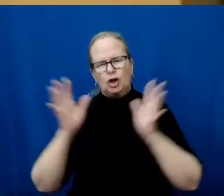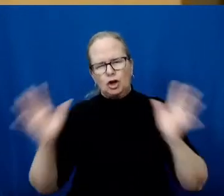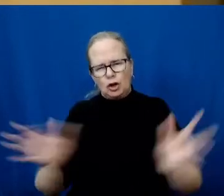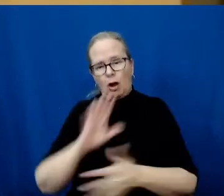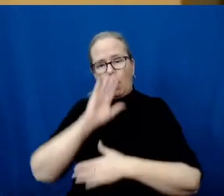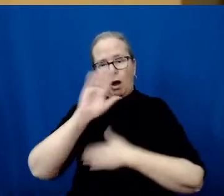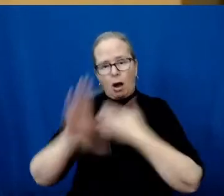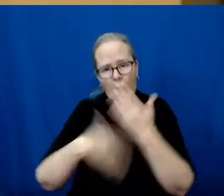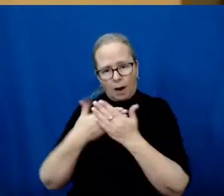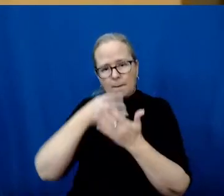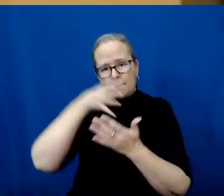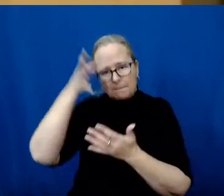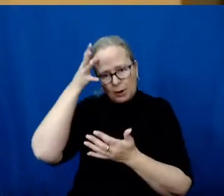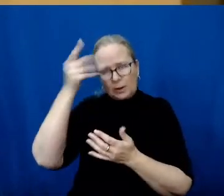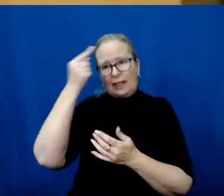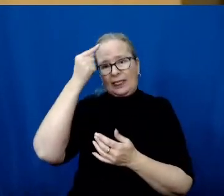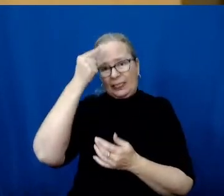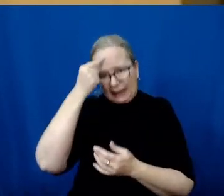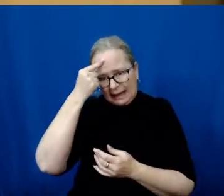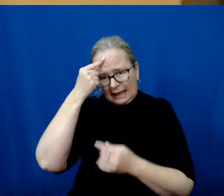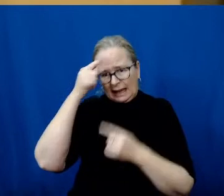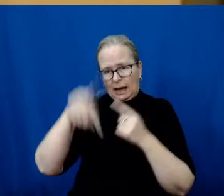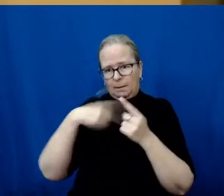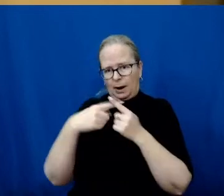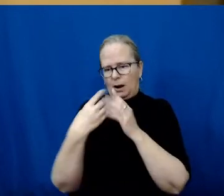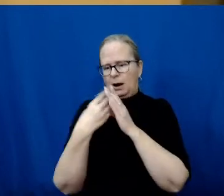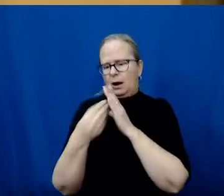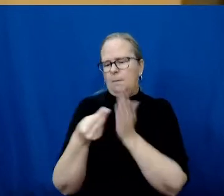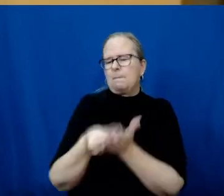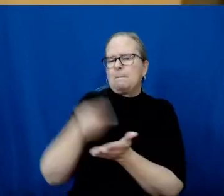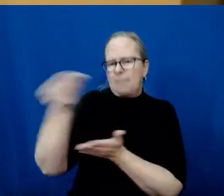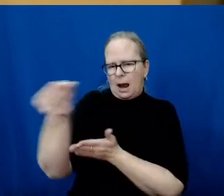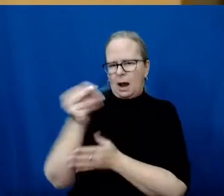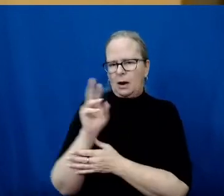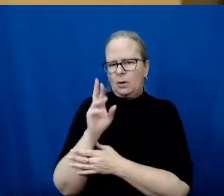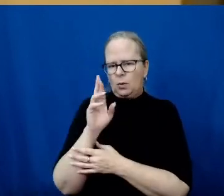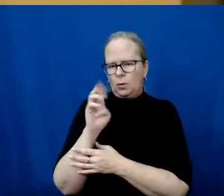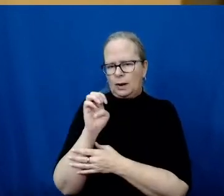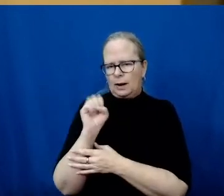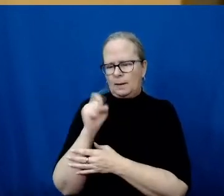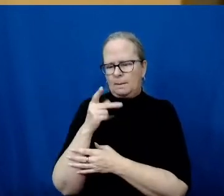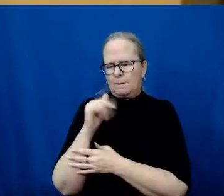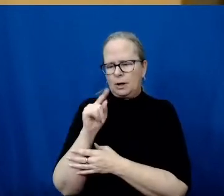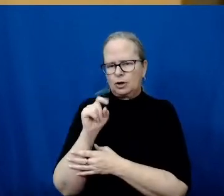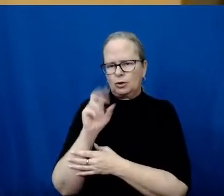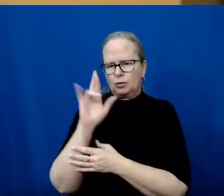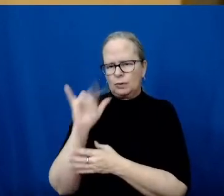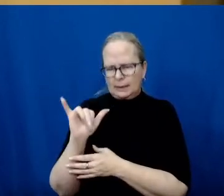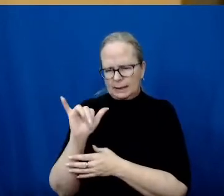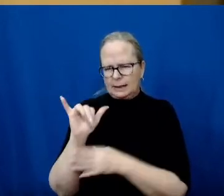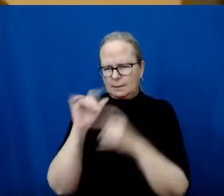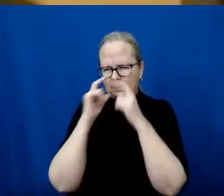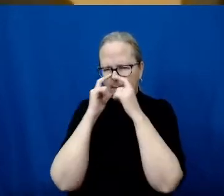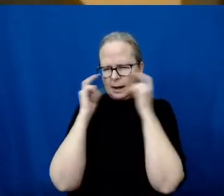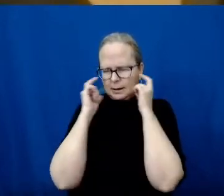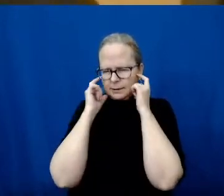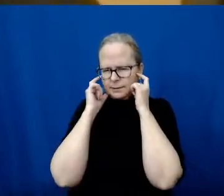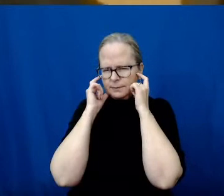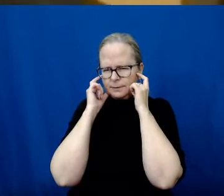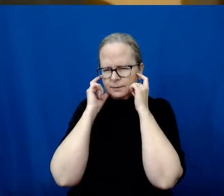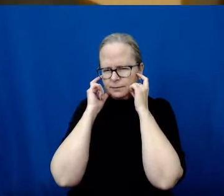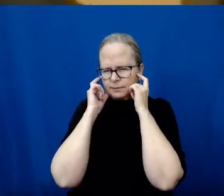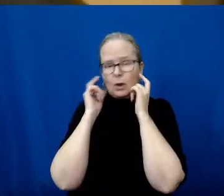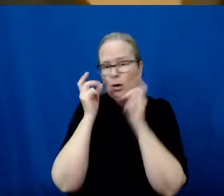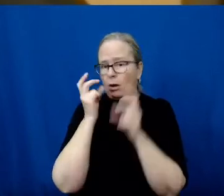They're hard to come by, but they're out there. And you can also take those surgical masks and modify them by making